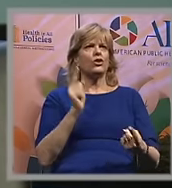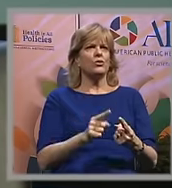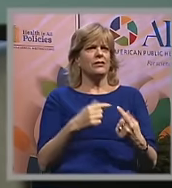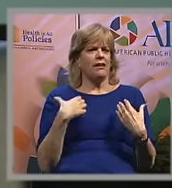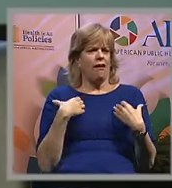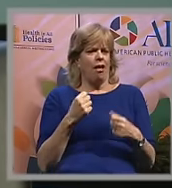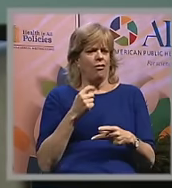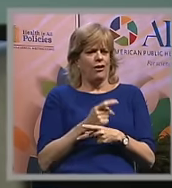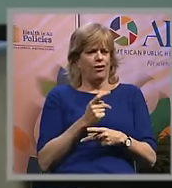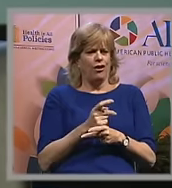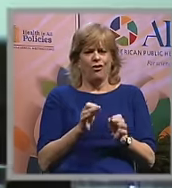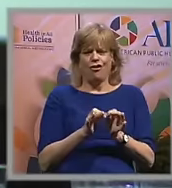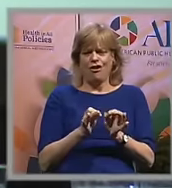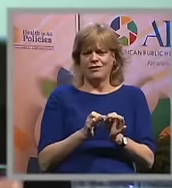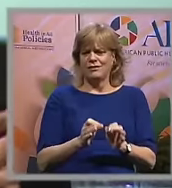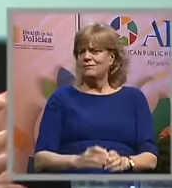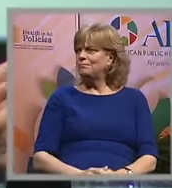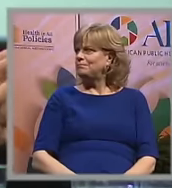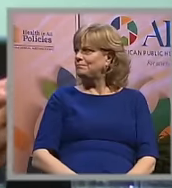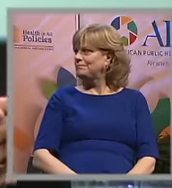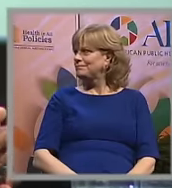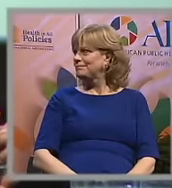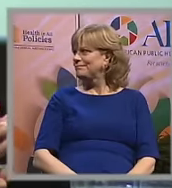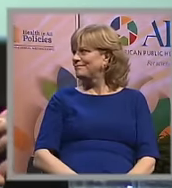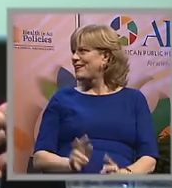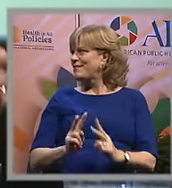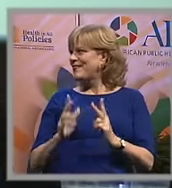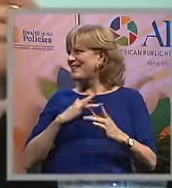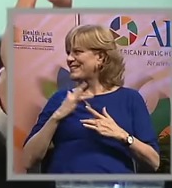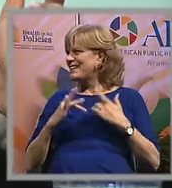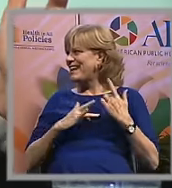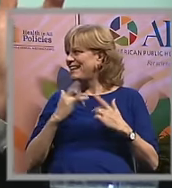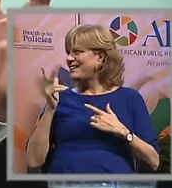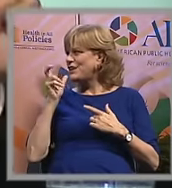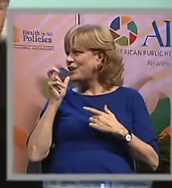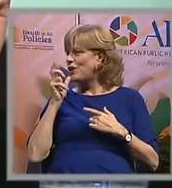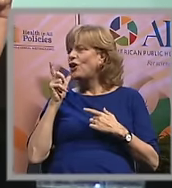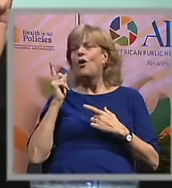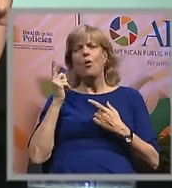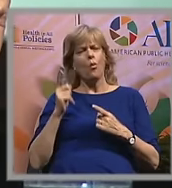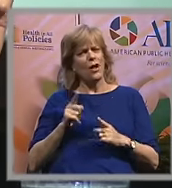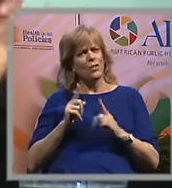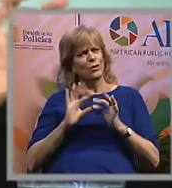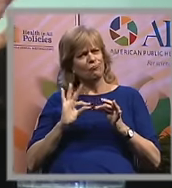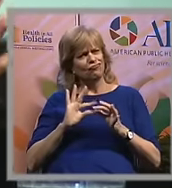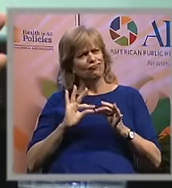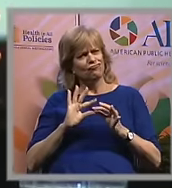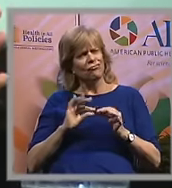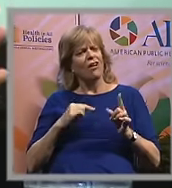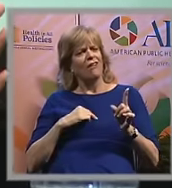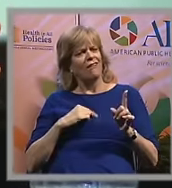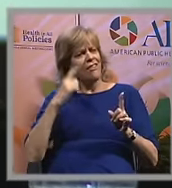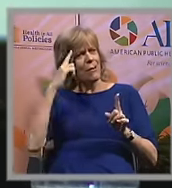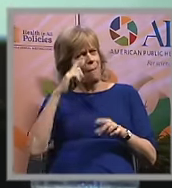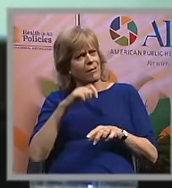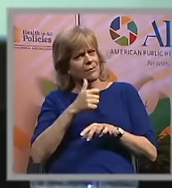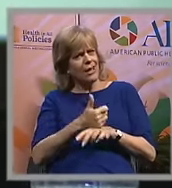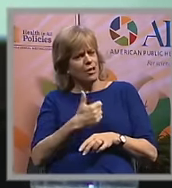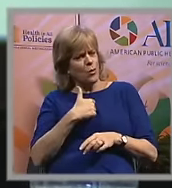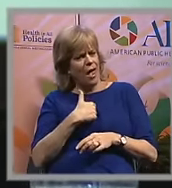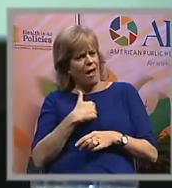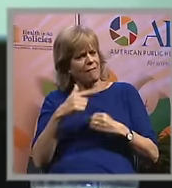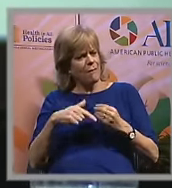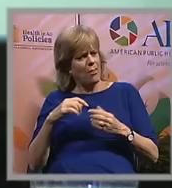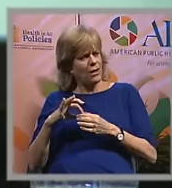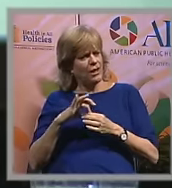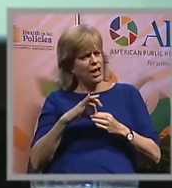future. Well, that is very exciting to hear. And it strikes me as you talk that the mindset that you have about the connections